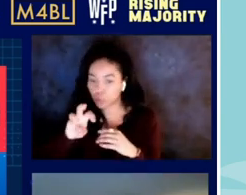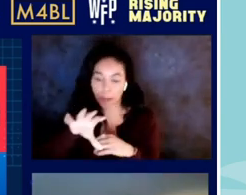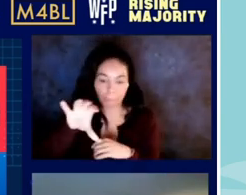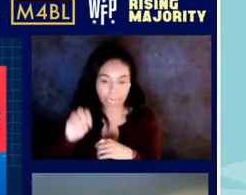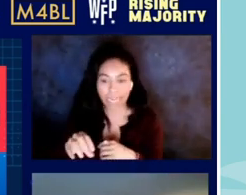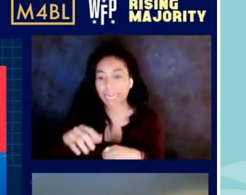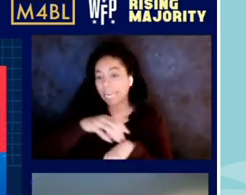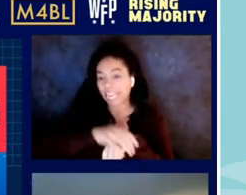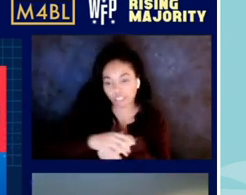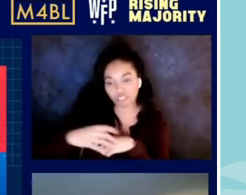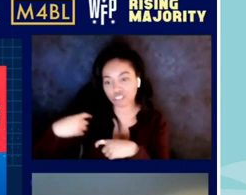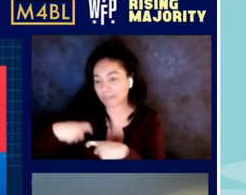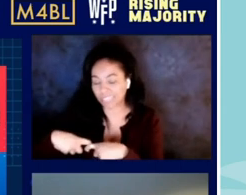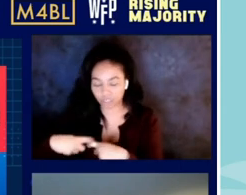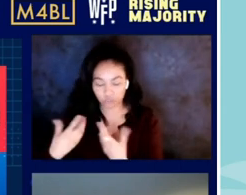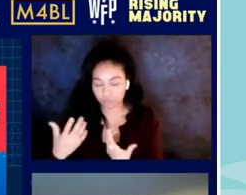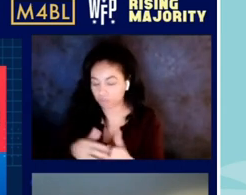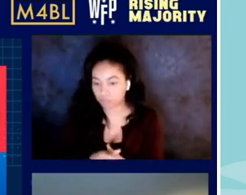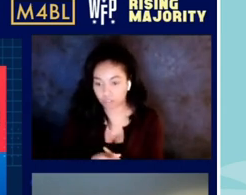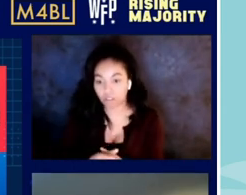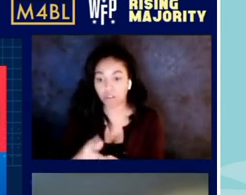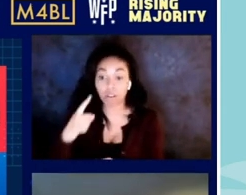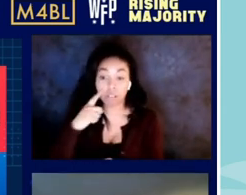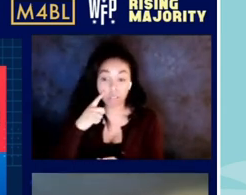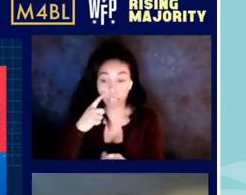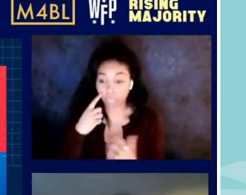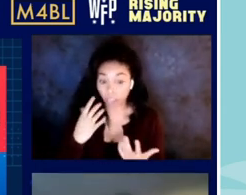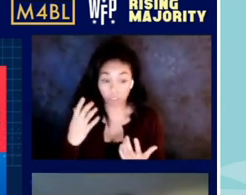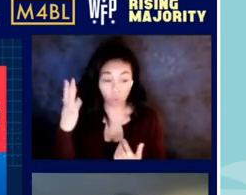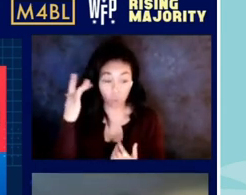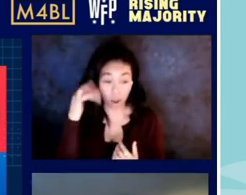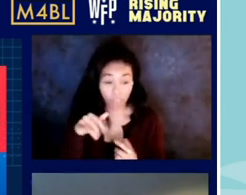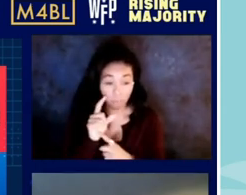And I think in terms of why it was successful